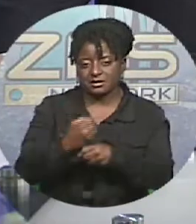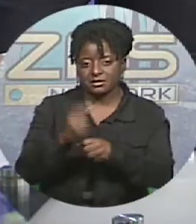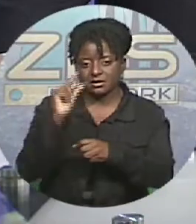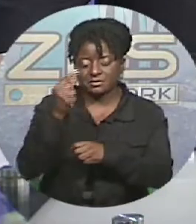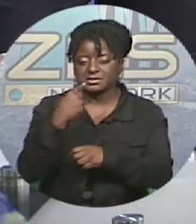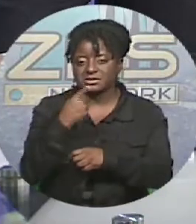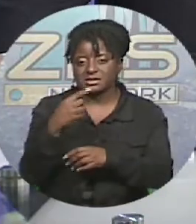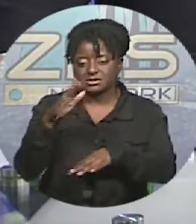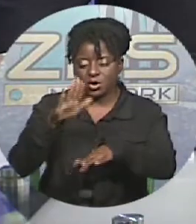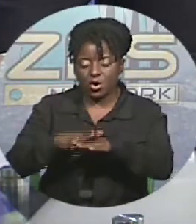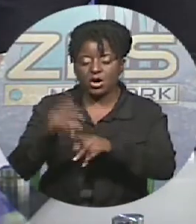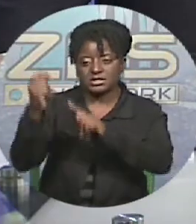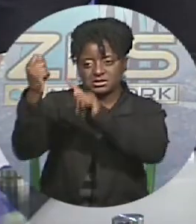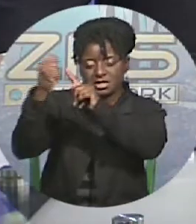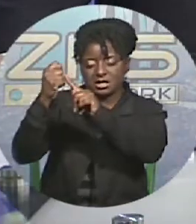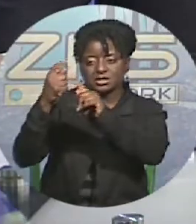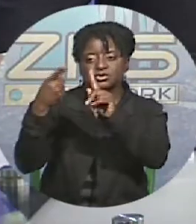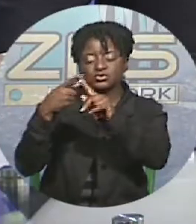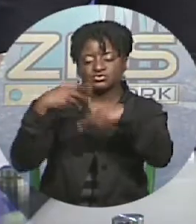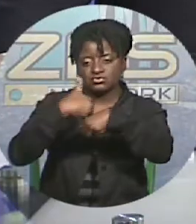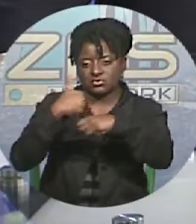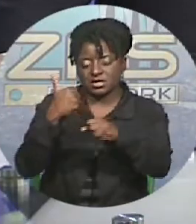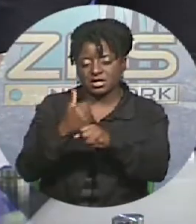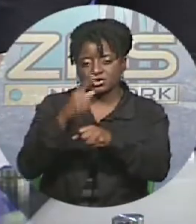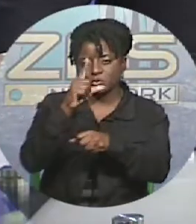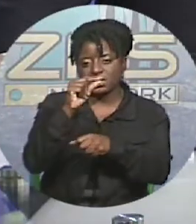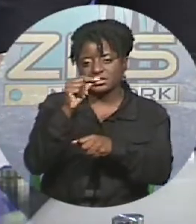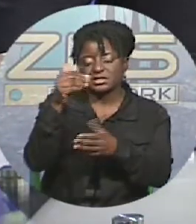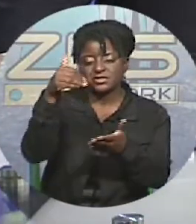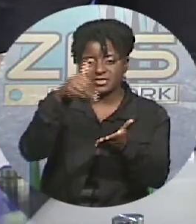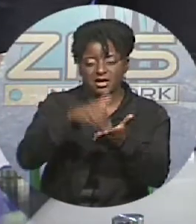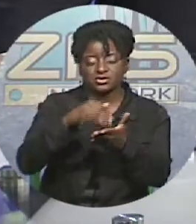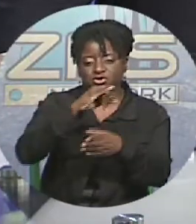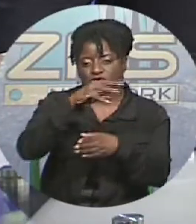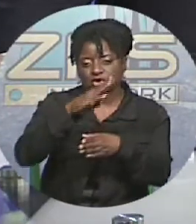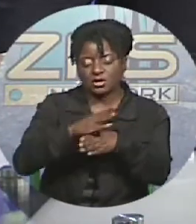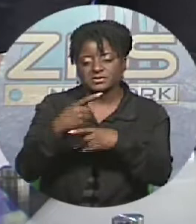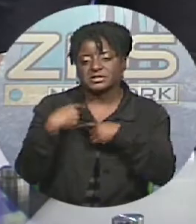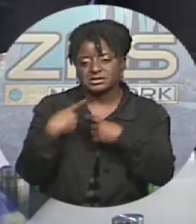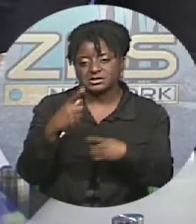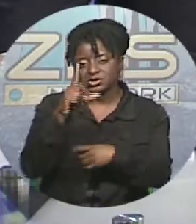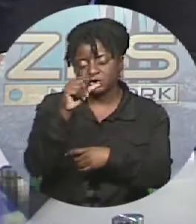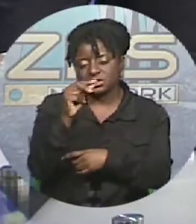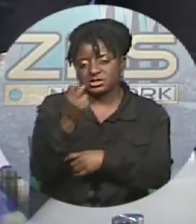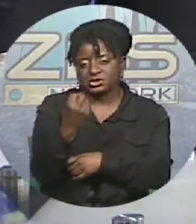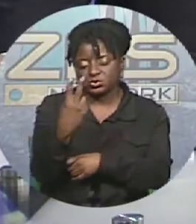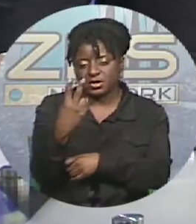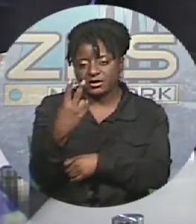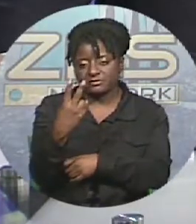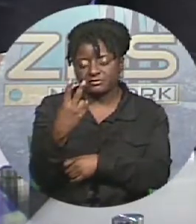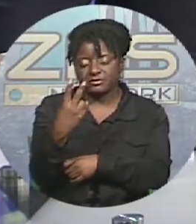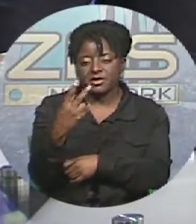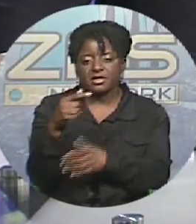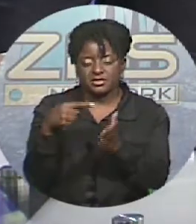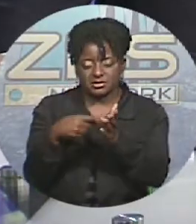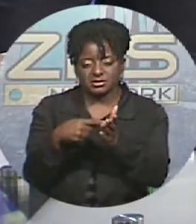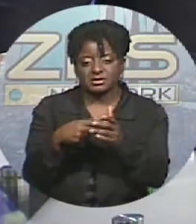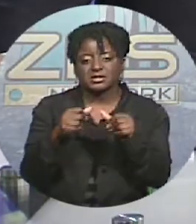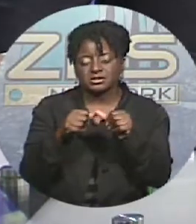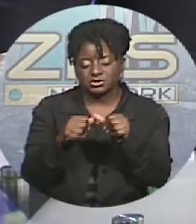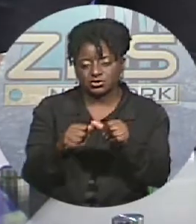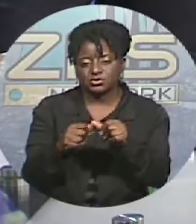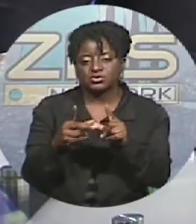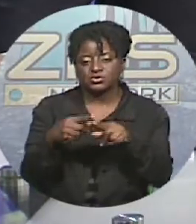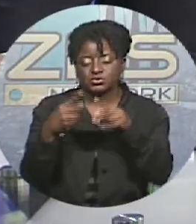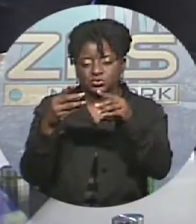on target to have created 20,000 jobs since coming into office in 2012. This as it continues to implement reforms of